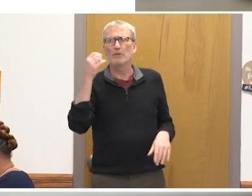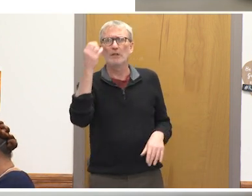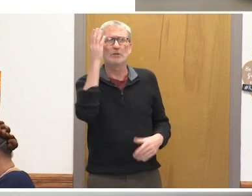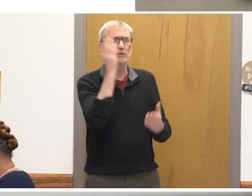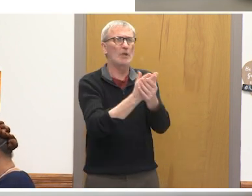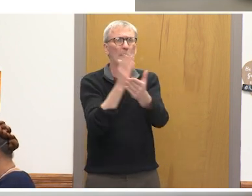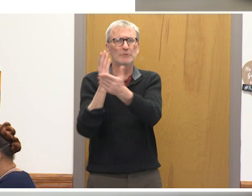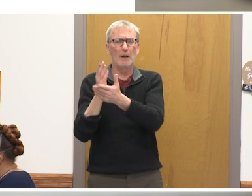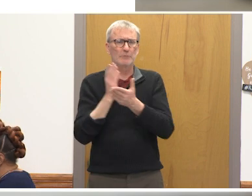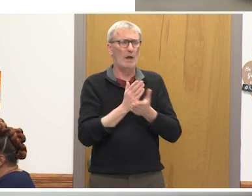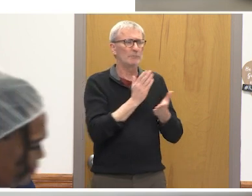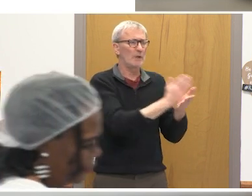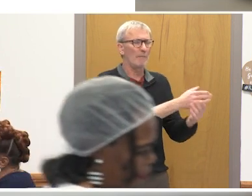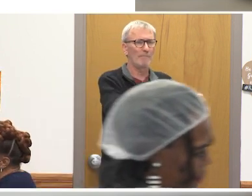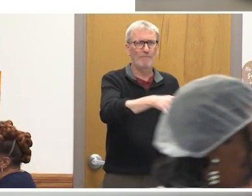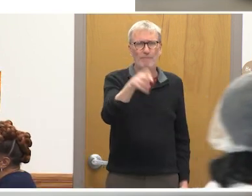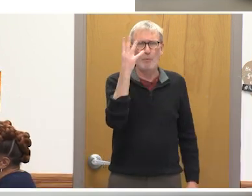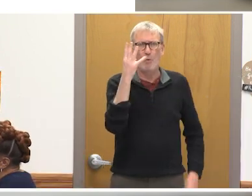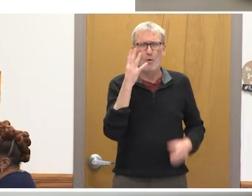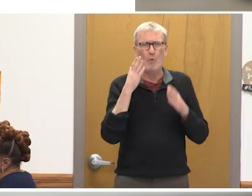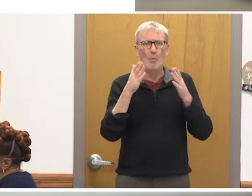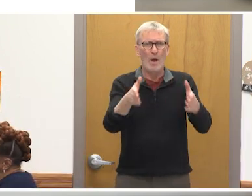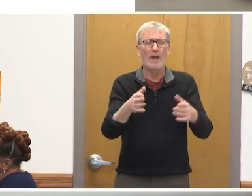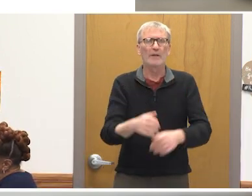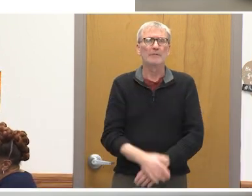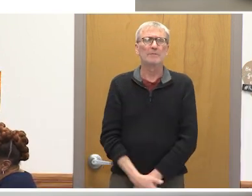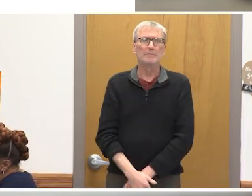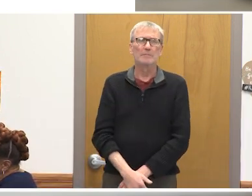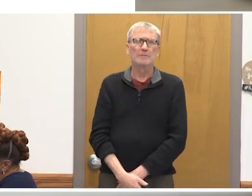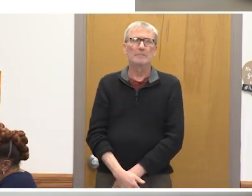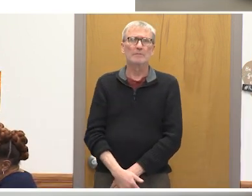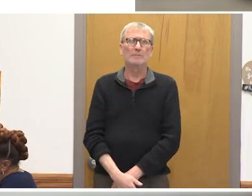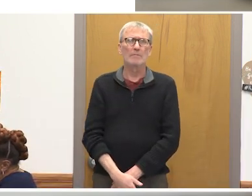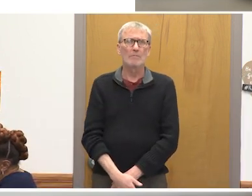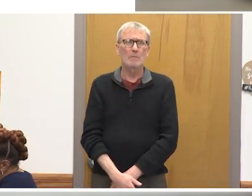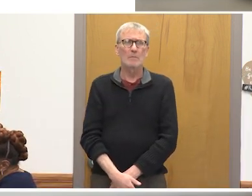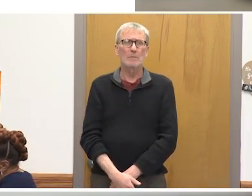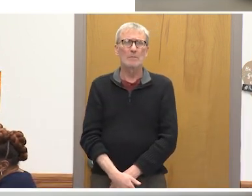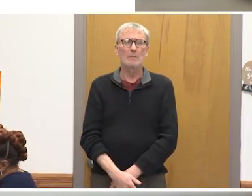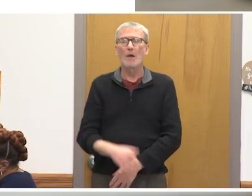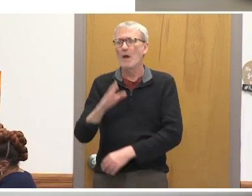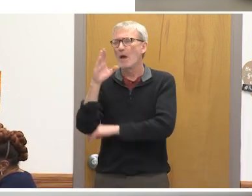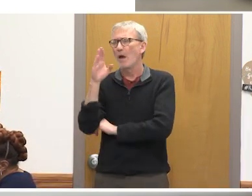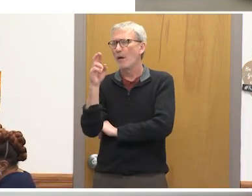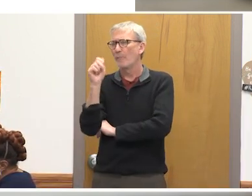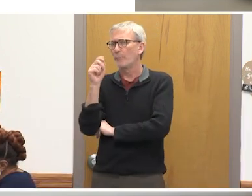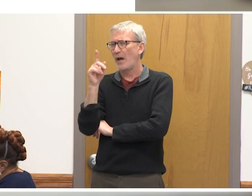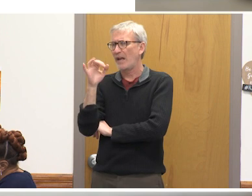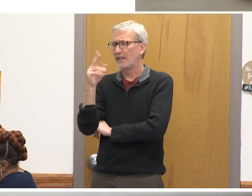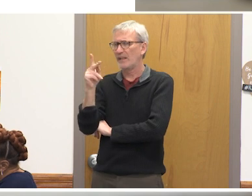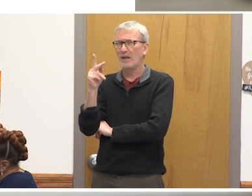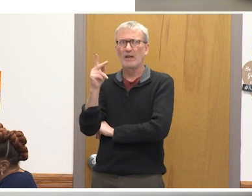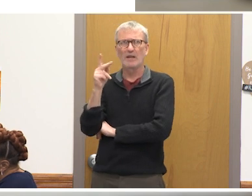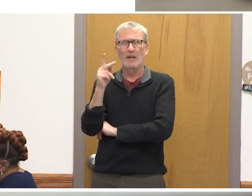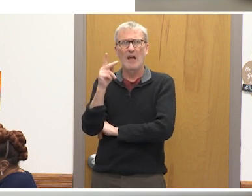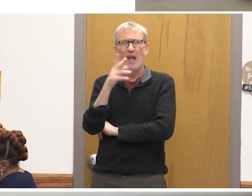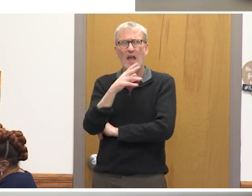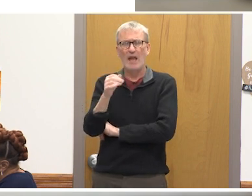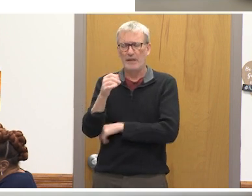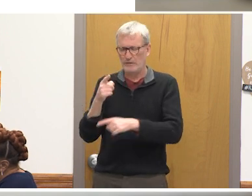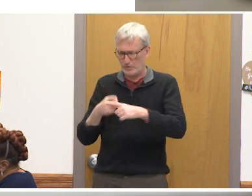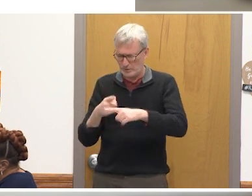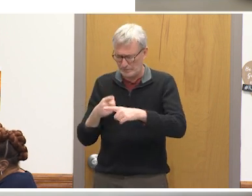all four legs of that intersection are stop controlled. And then there is Braddock Avenue at